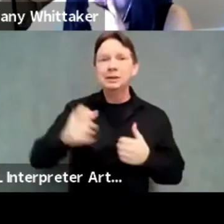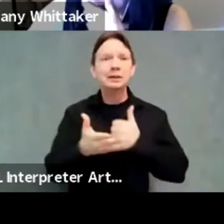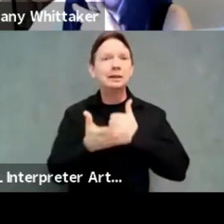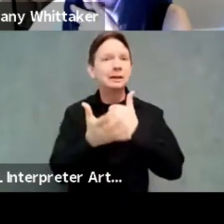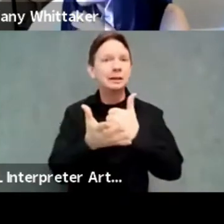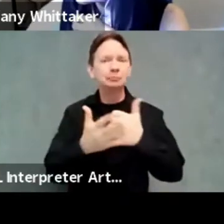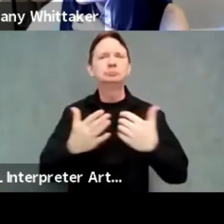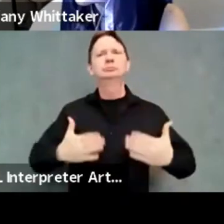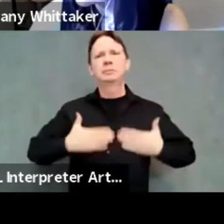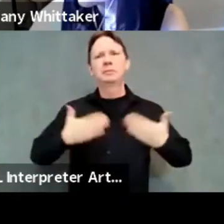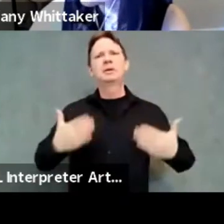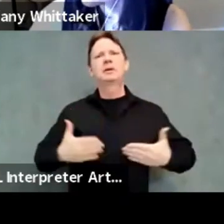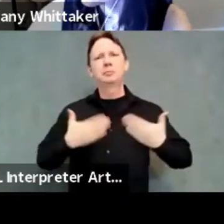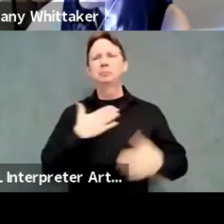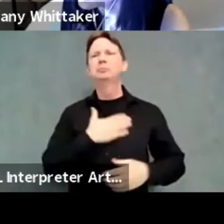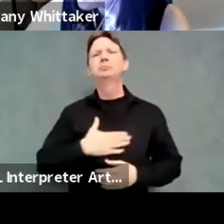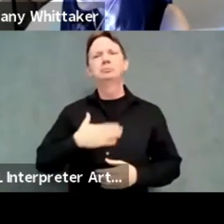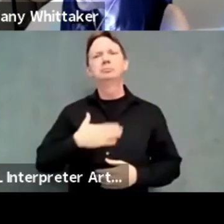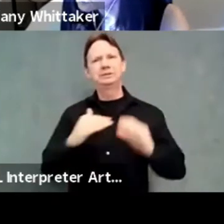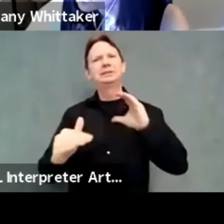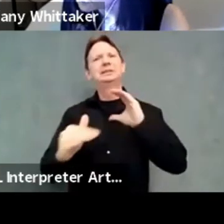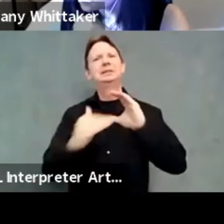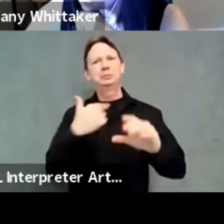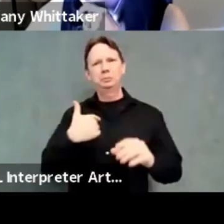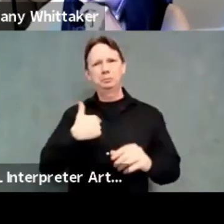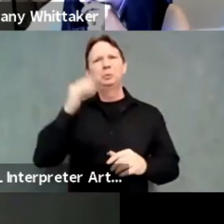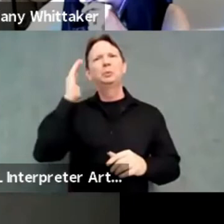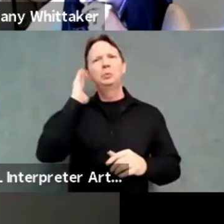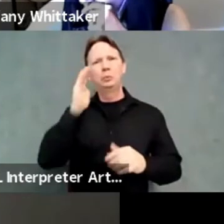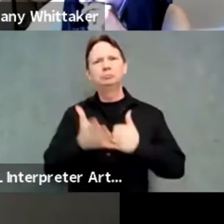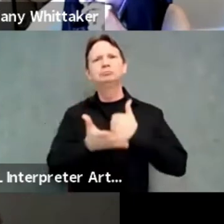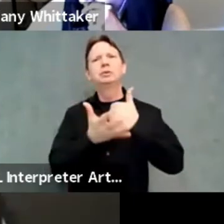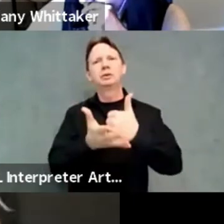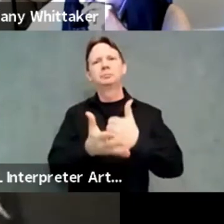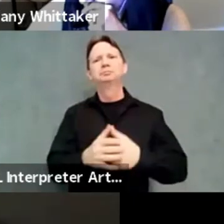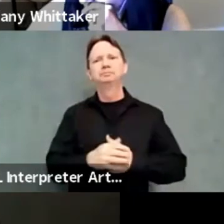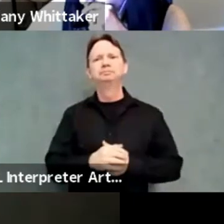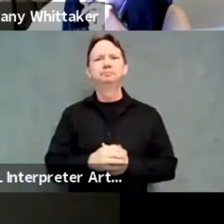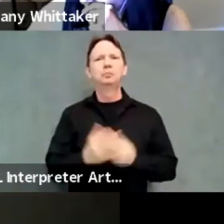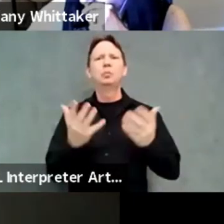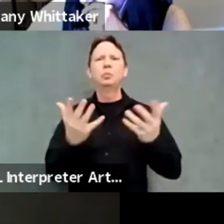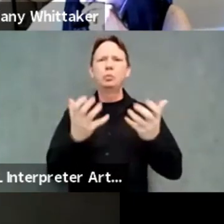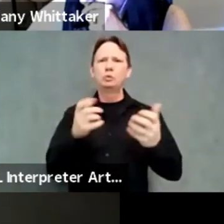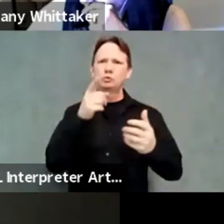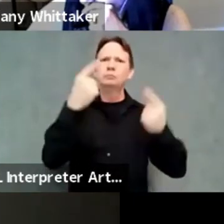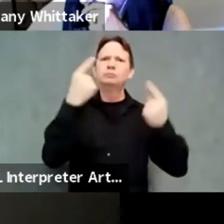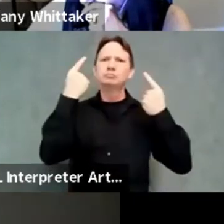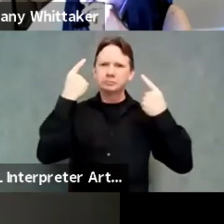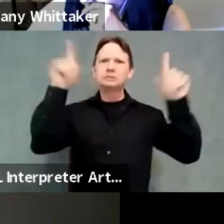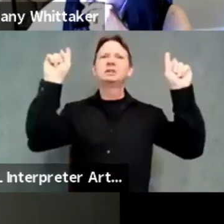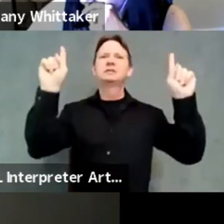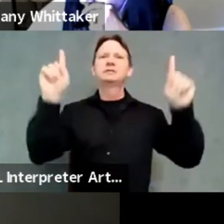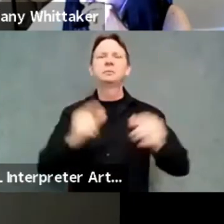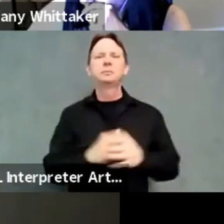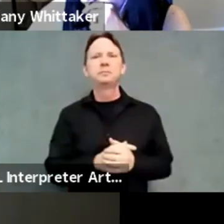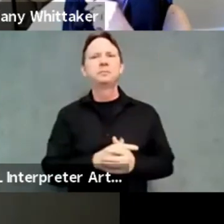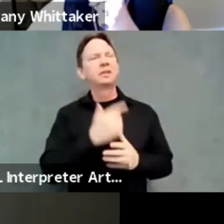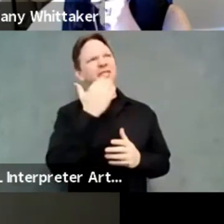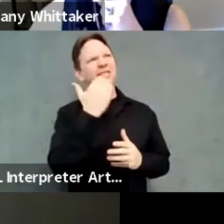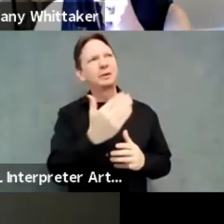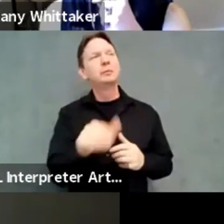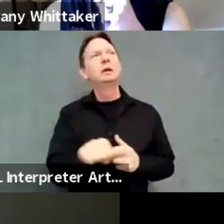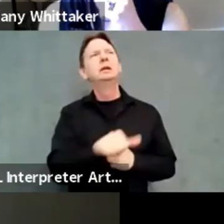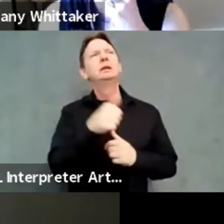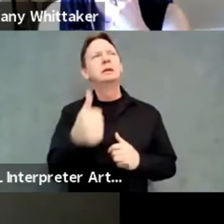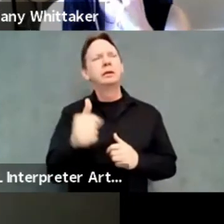hope you will find that I'm here as a resource for you. I want to make sure you're successful. Thanks, Nathan. Another question, and I think